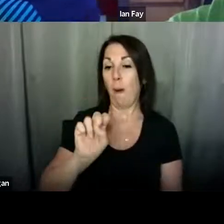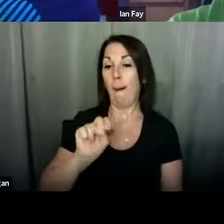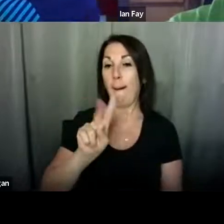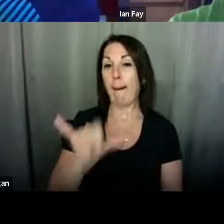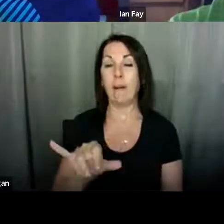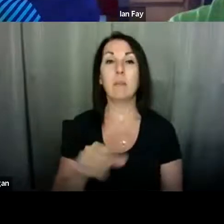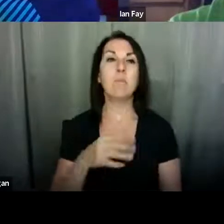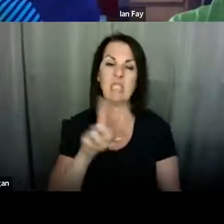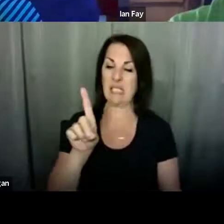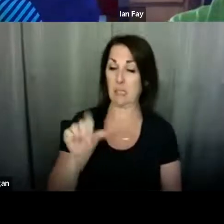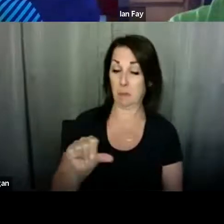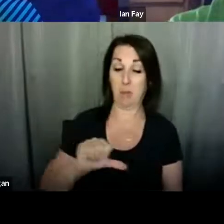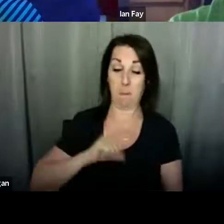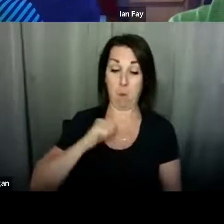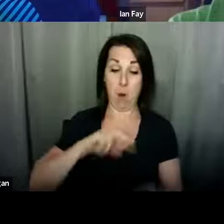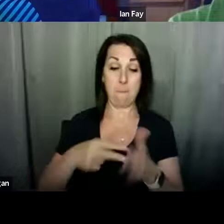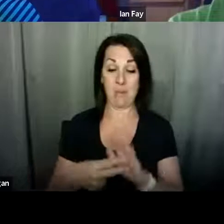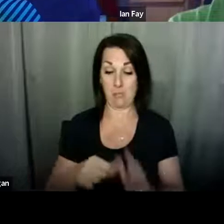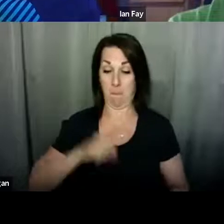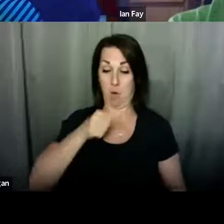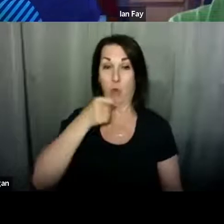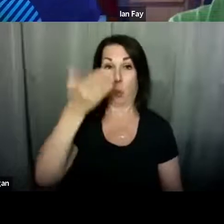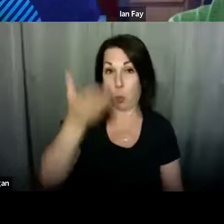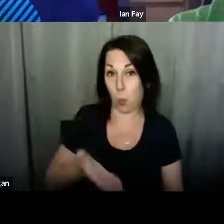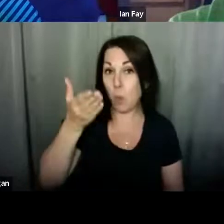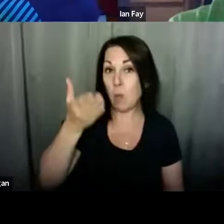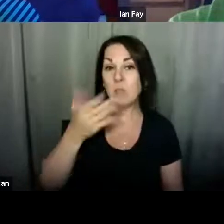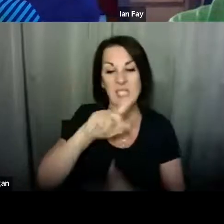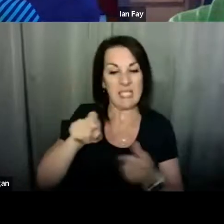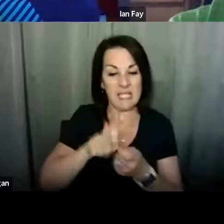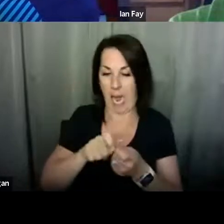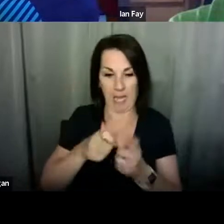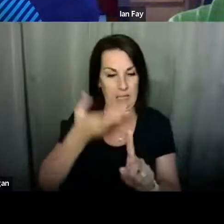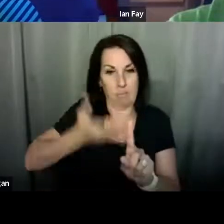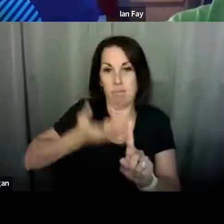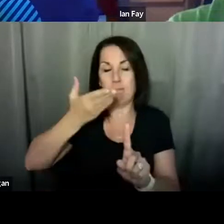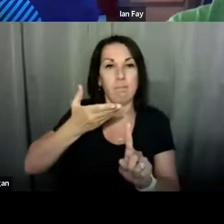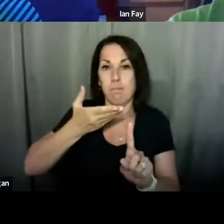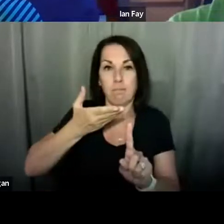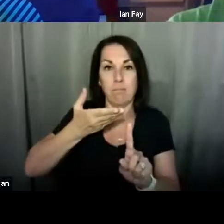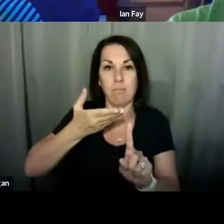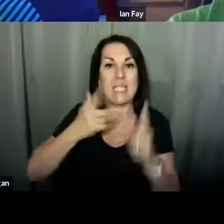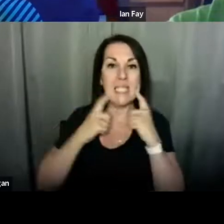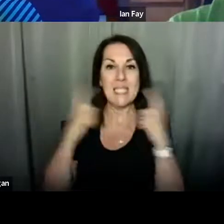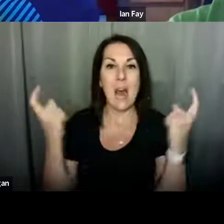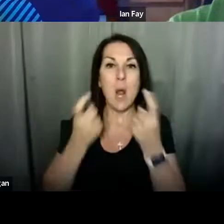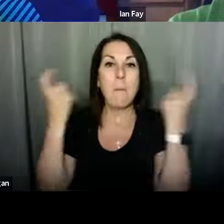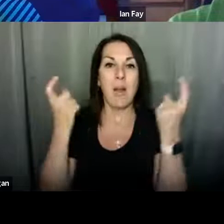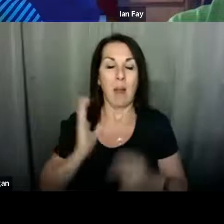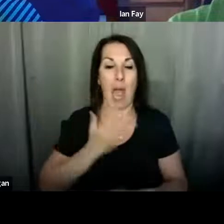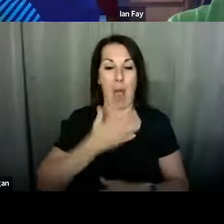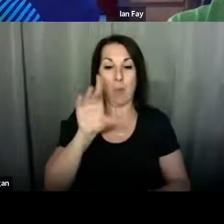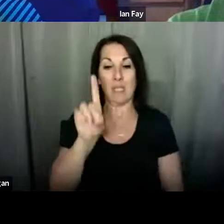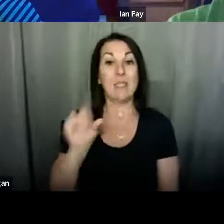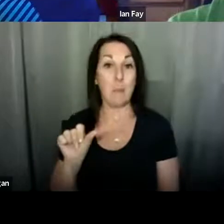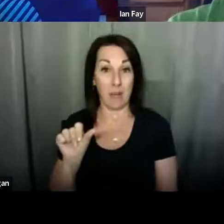Disability pride means to me being proud of who you are, exactly the way you are, and celebrating our disabilities.